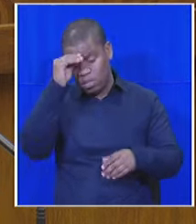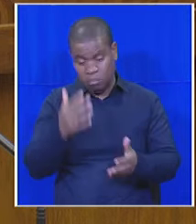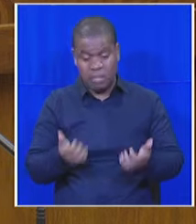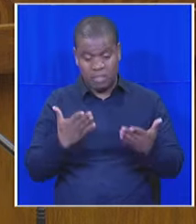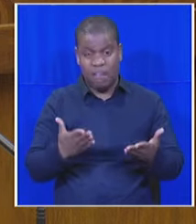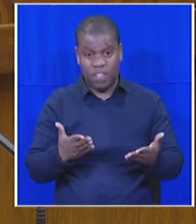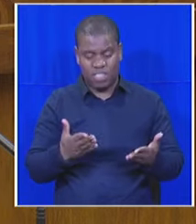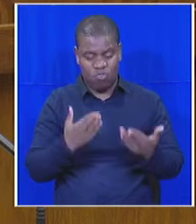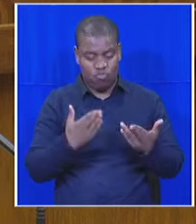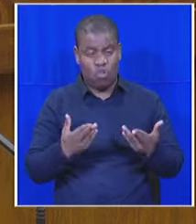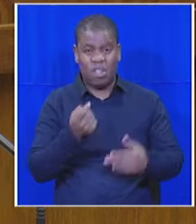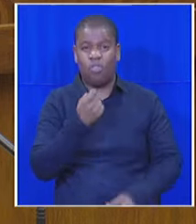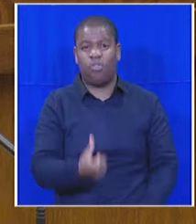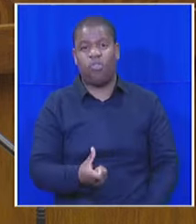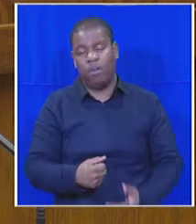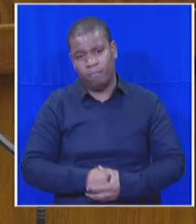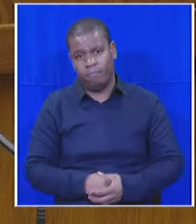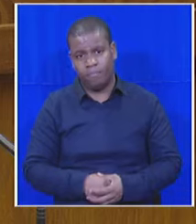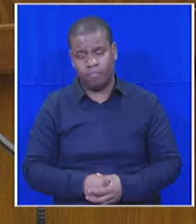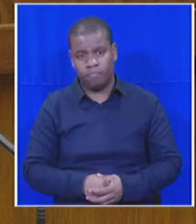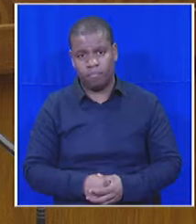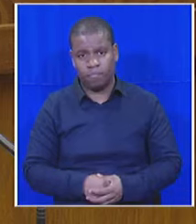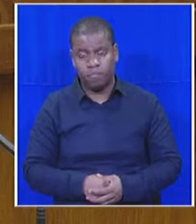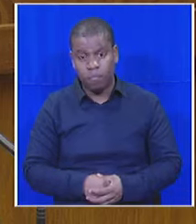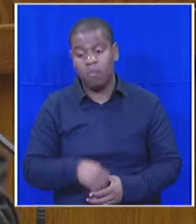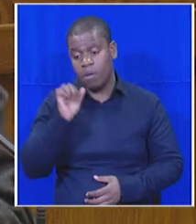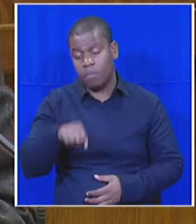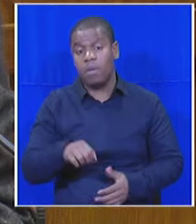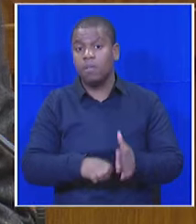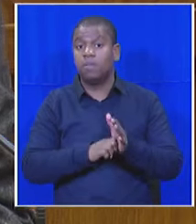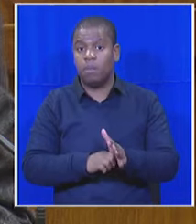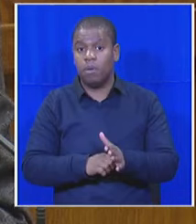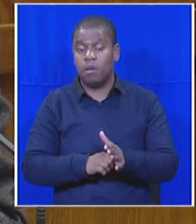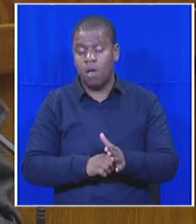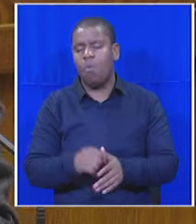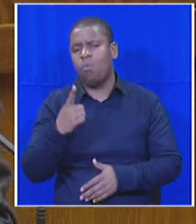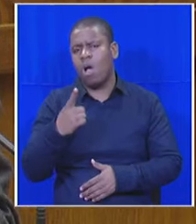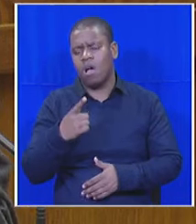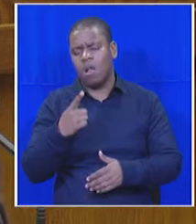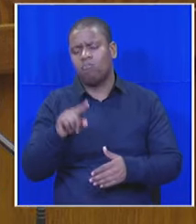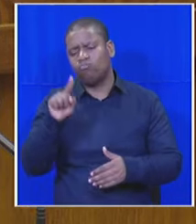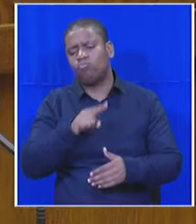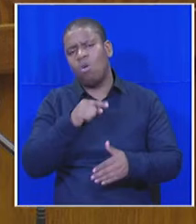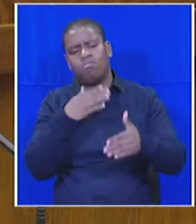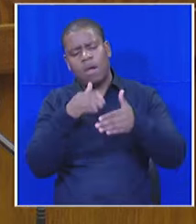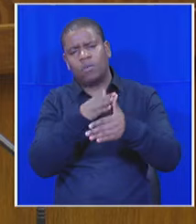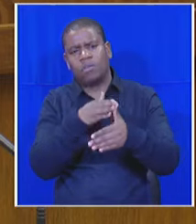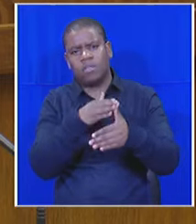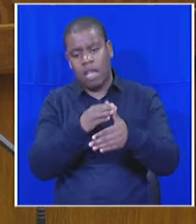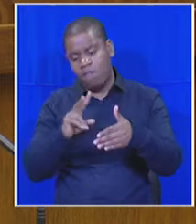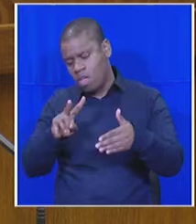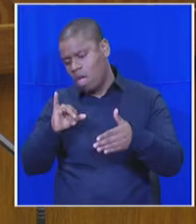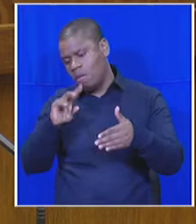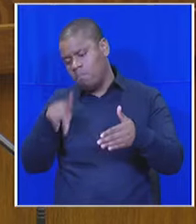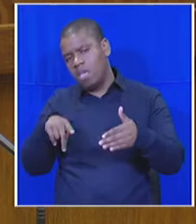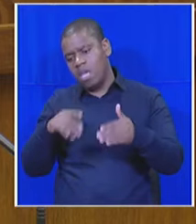service are not being addressed. Instead, as an example of one such wrong priority, the VIP